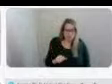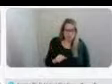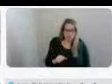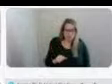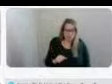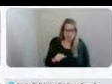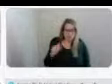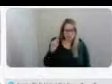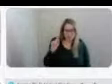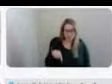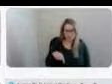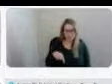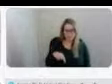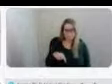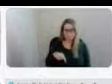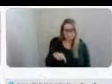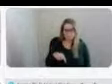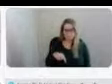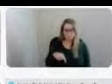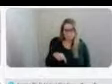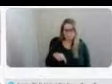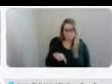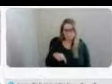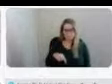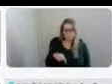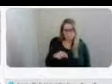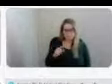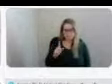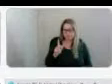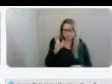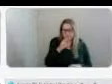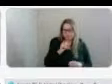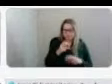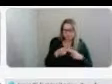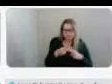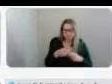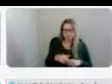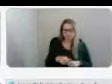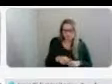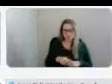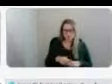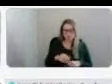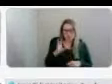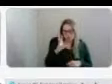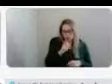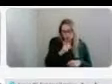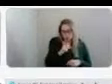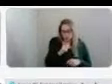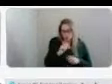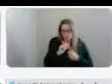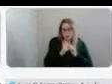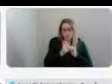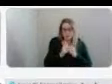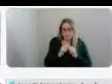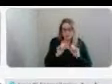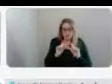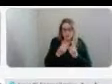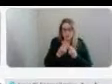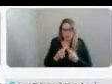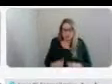houghton corridor have been neutered i assume in the interest of competitive districts